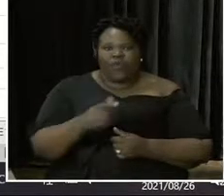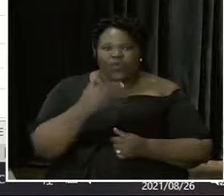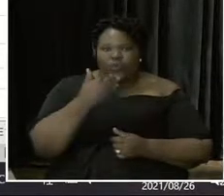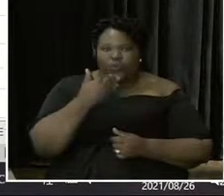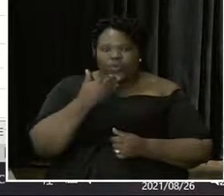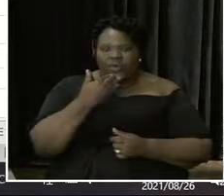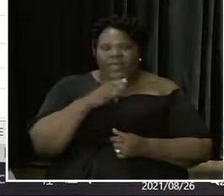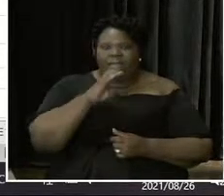Everybody else is for. Yeah,